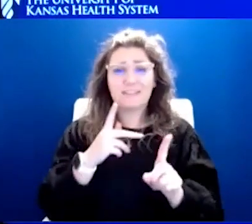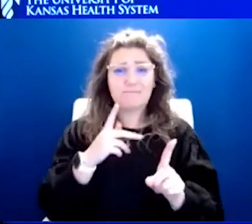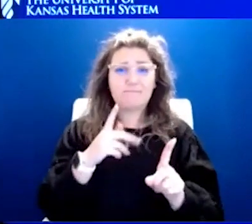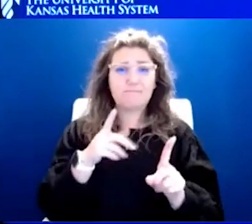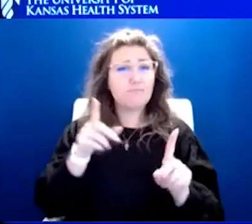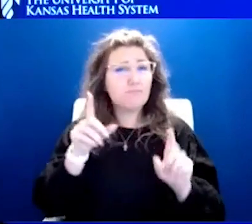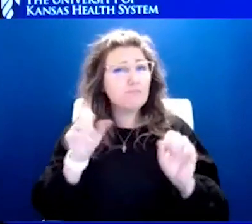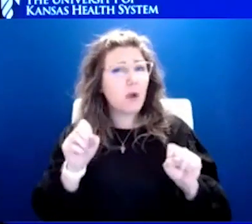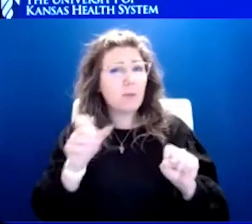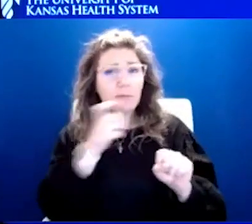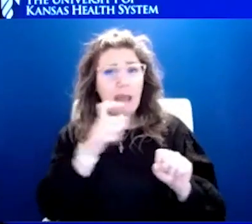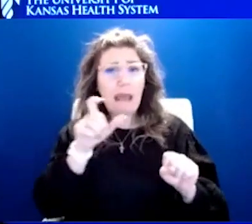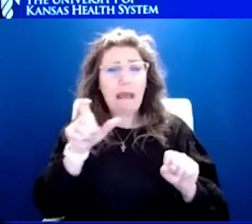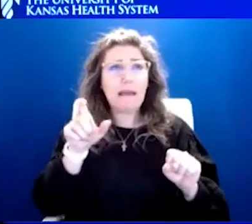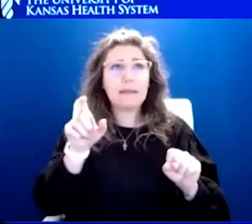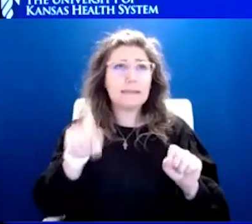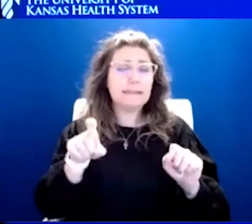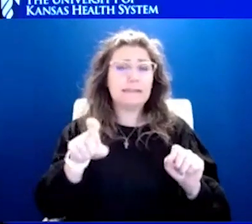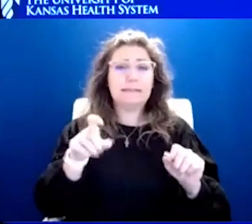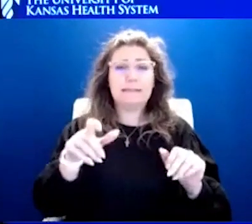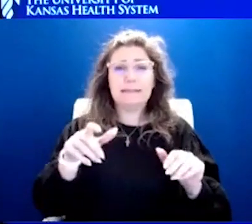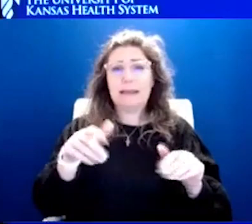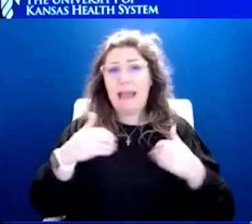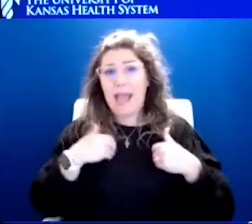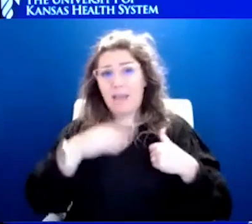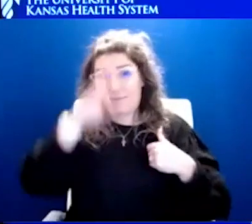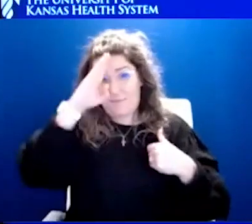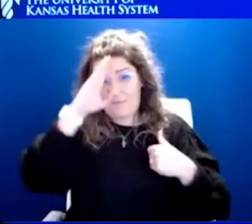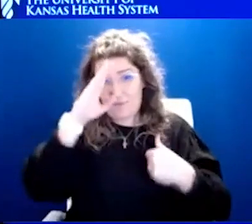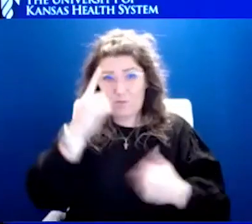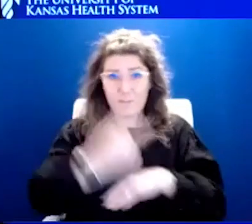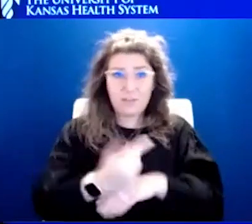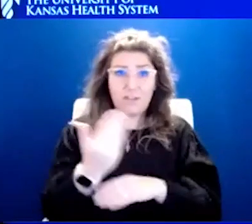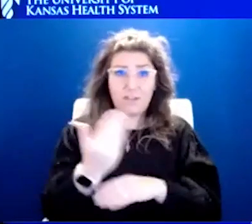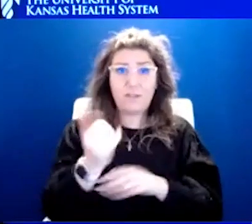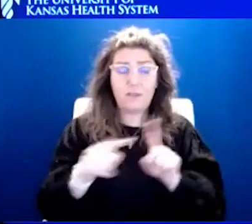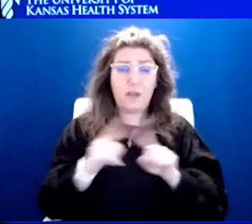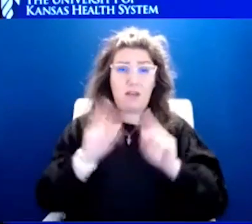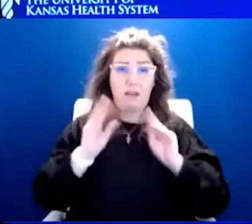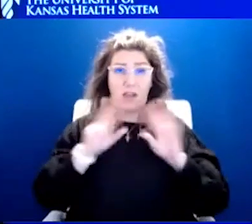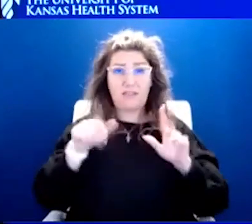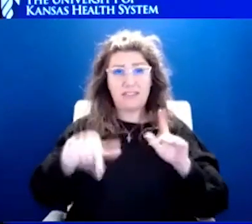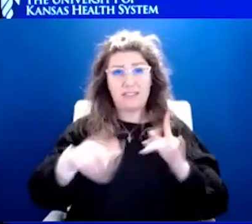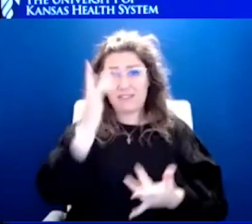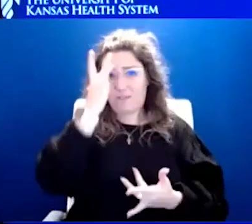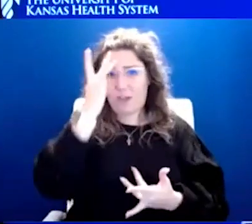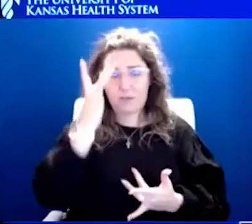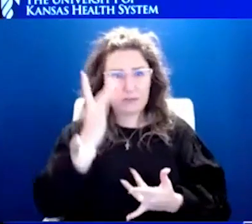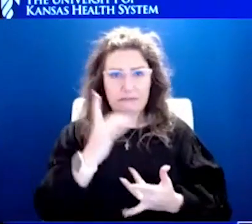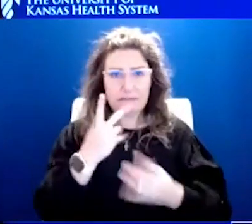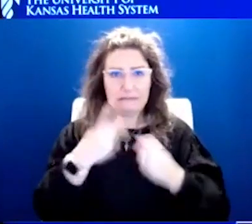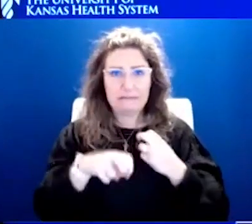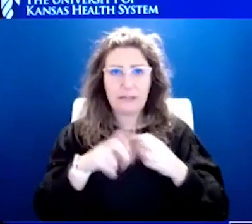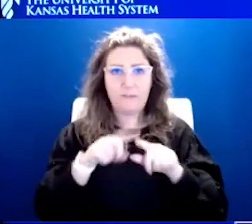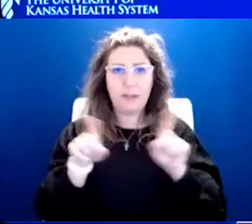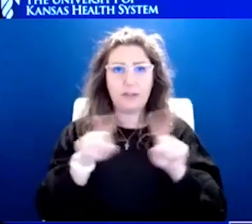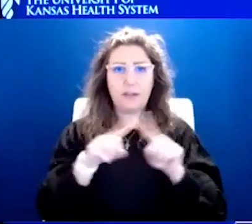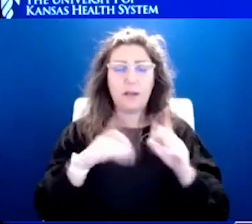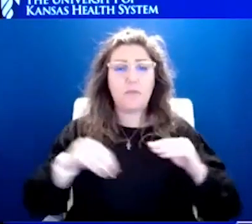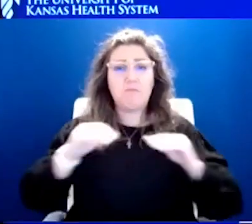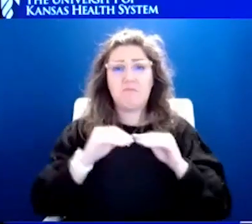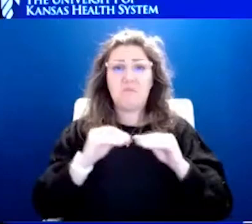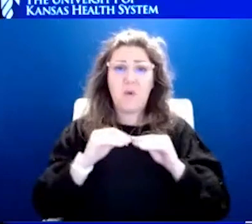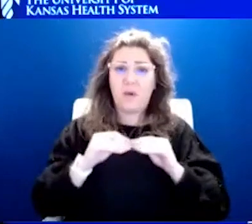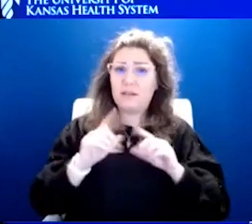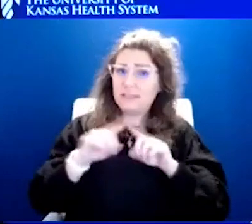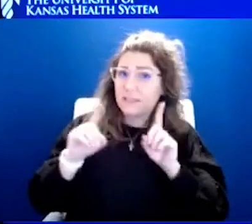having fever still at day 15, but obviously we know this virus is tricky, and some people do have more atypical symptoms as well, but